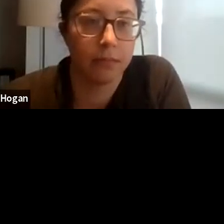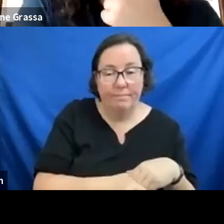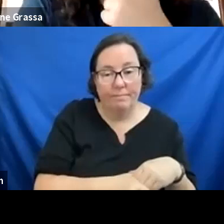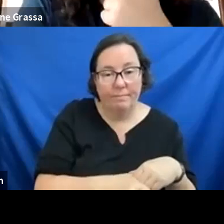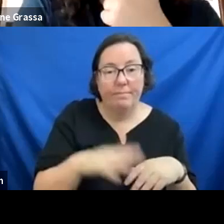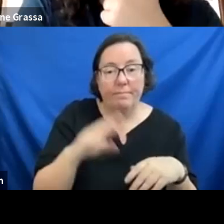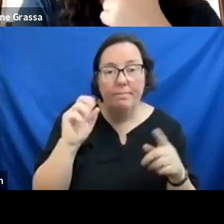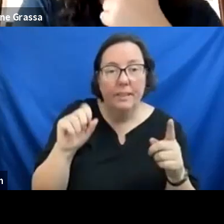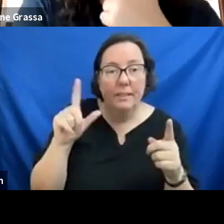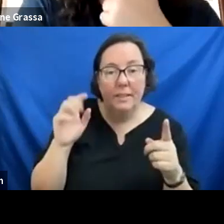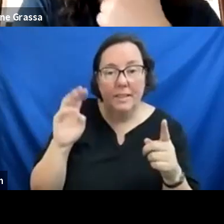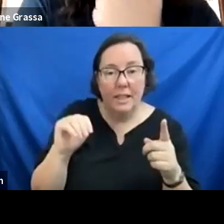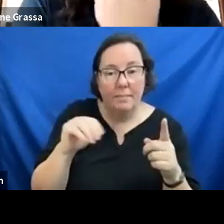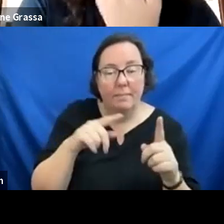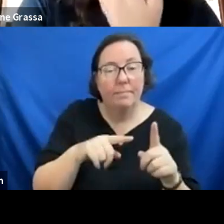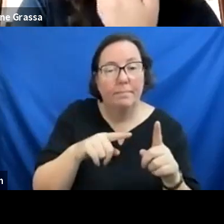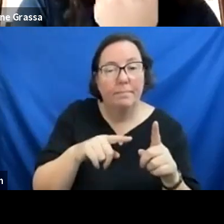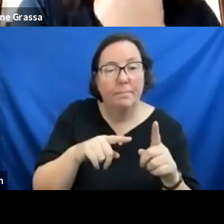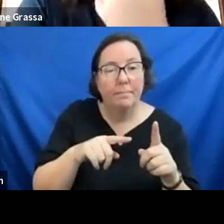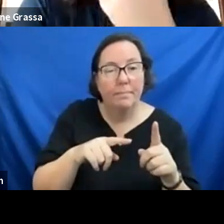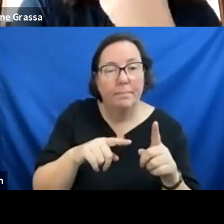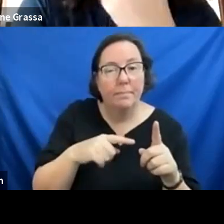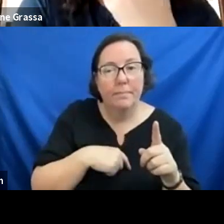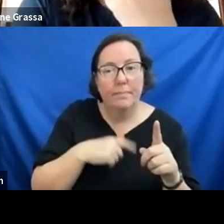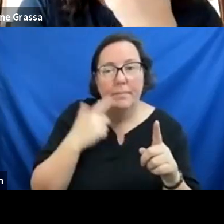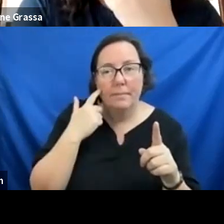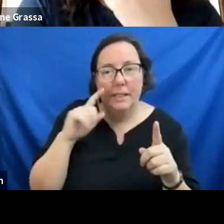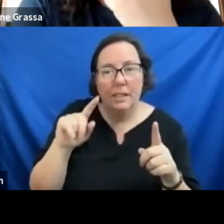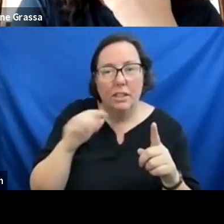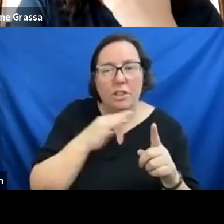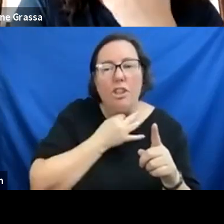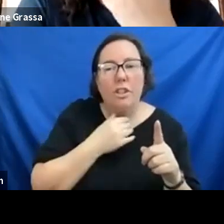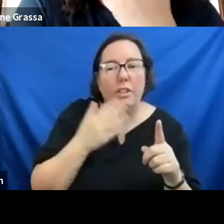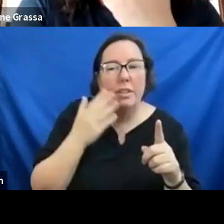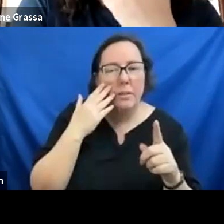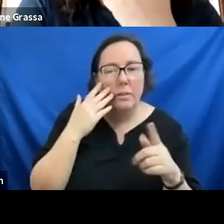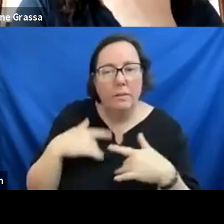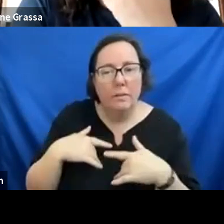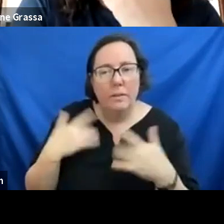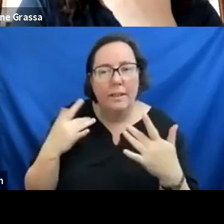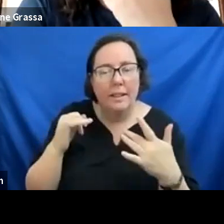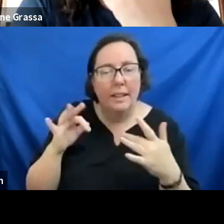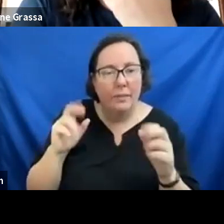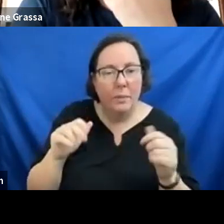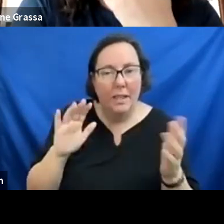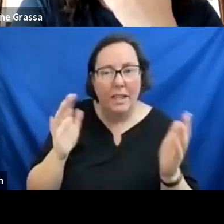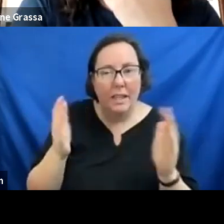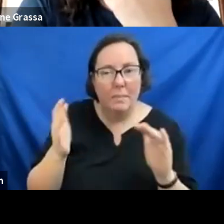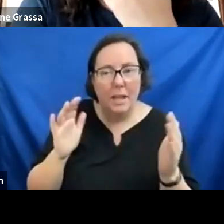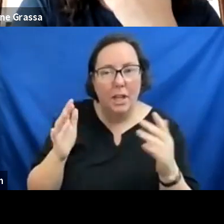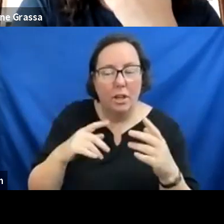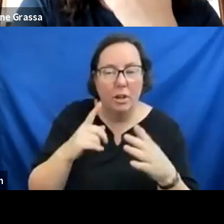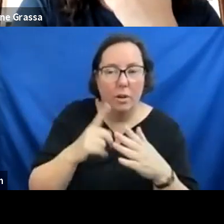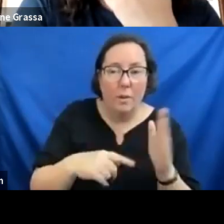Ms. Lum? Thank you. Just curious to know if there's some way to compare what